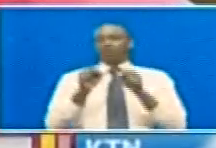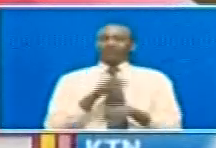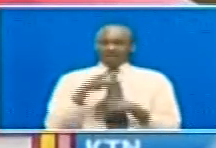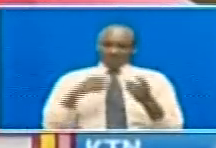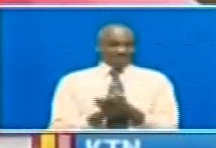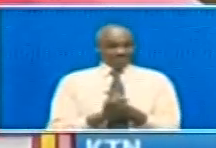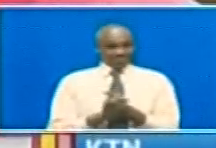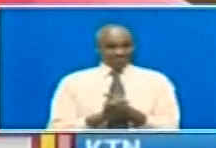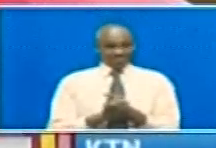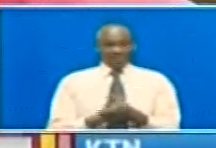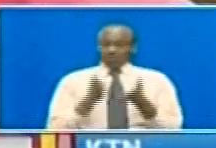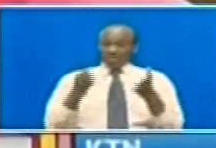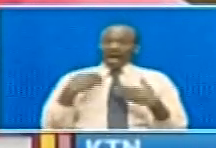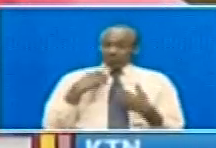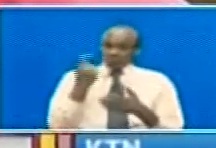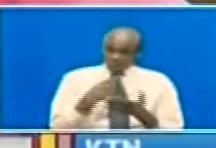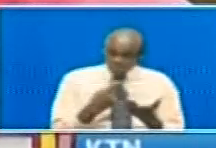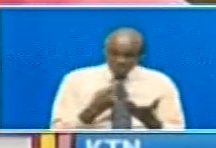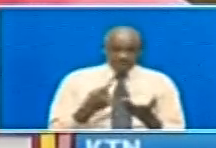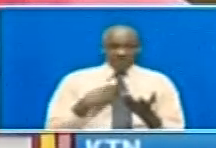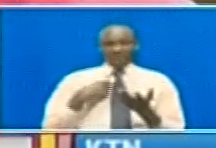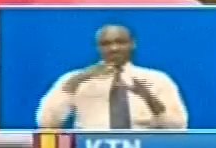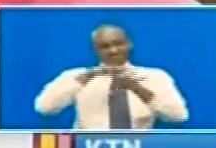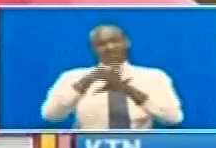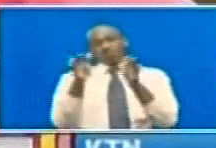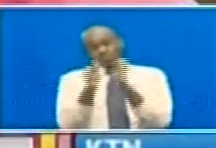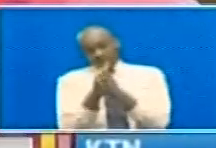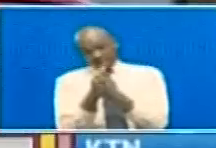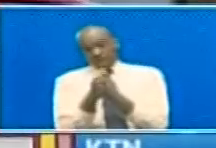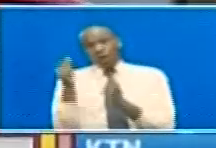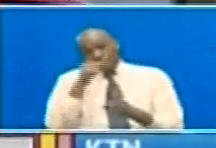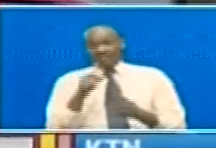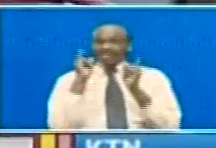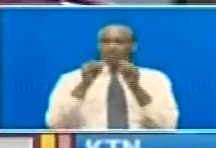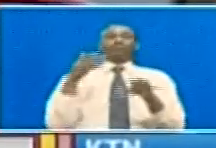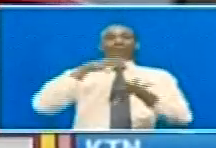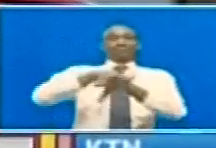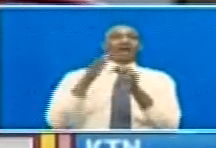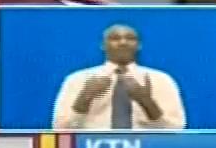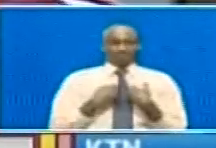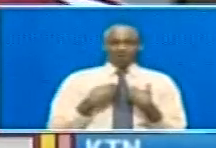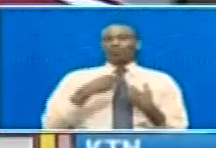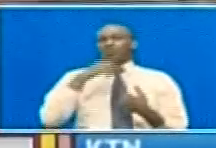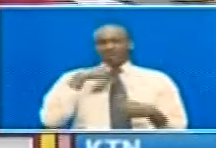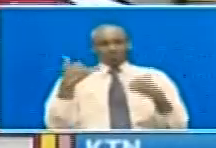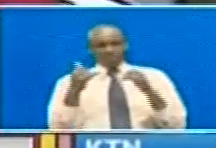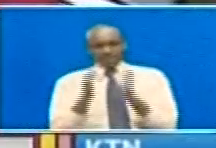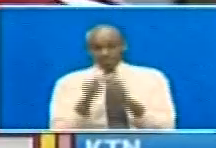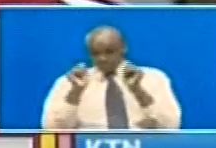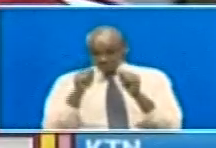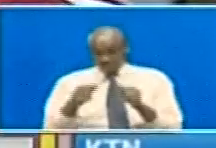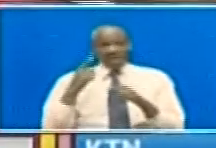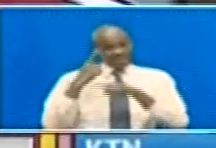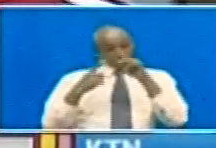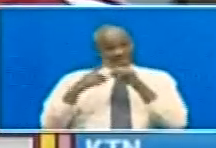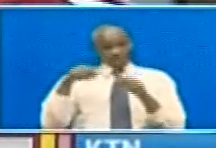with the likes of the blend between the old and the new. You tend to play so that you can match the